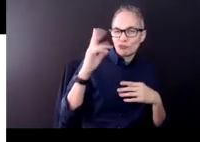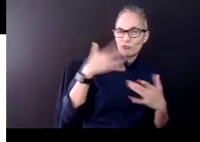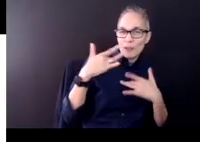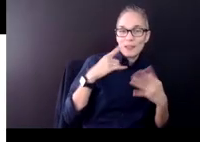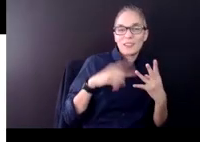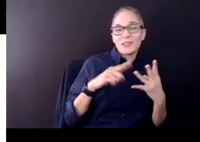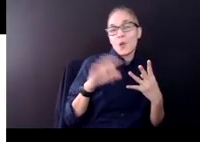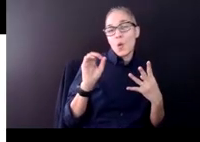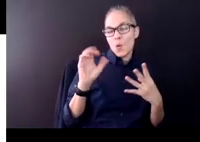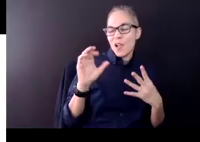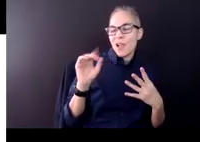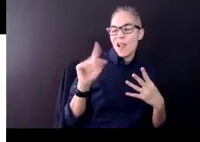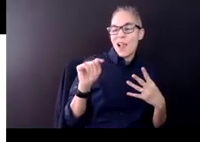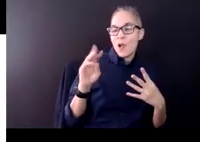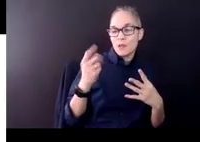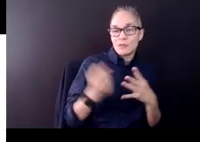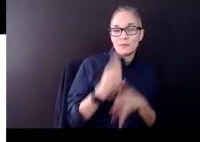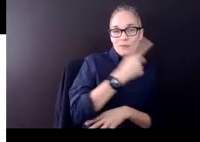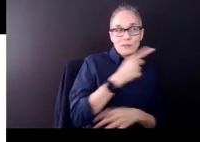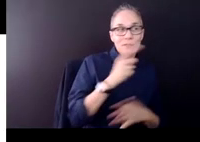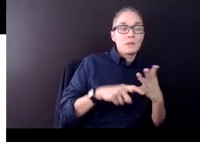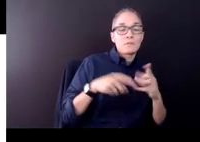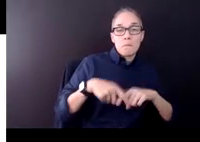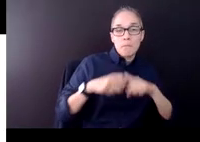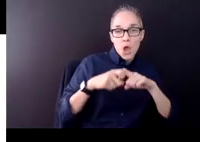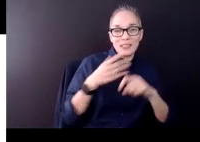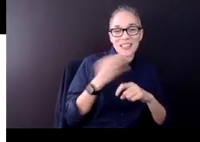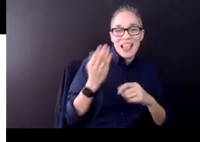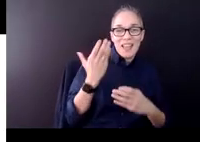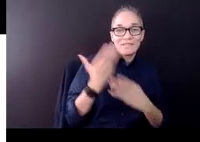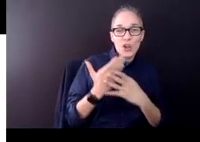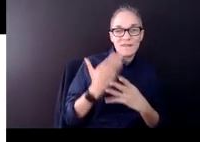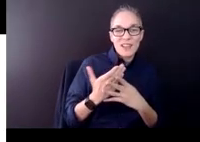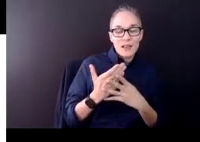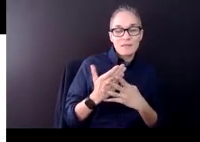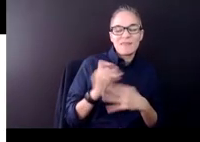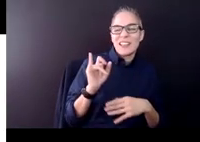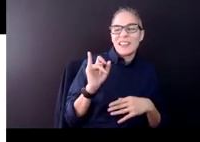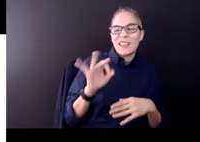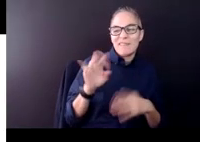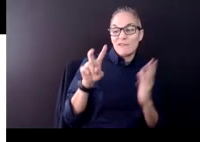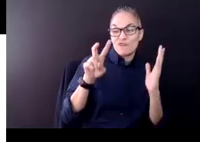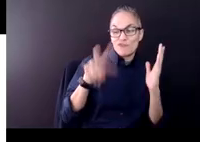for outward, and P stands for pause and verify. So if something doesn't feel